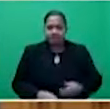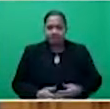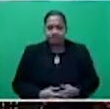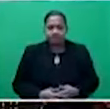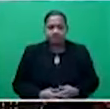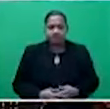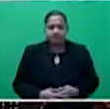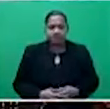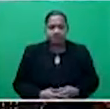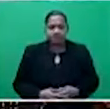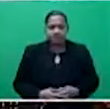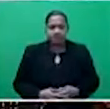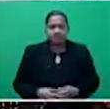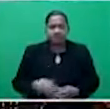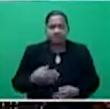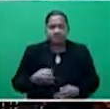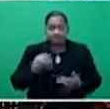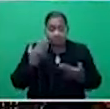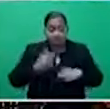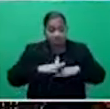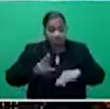Honourable member, take a seat.